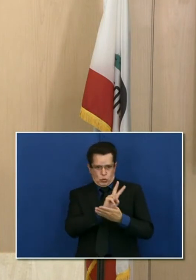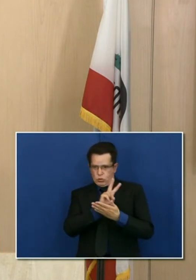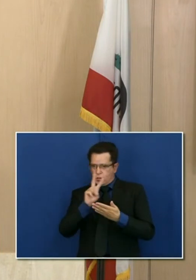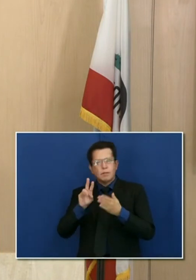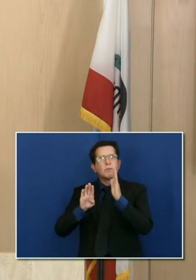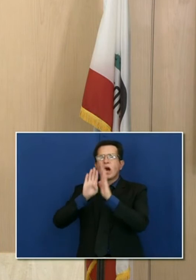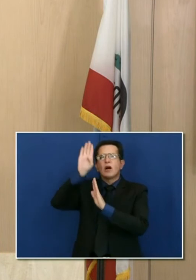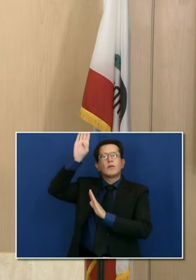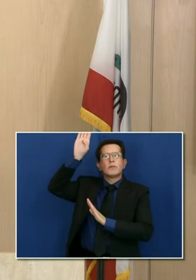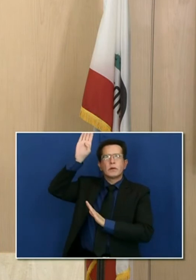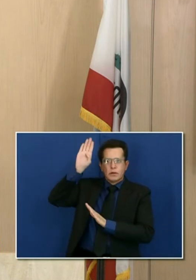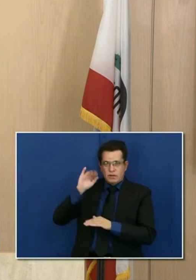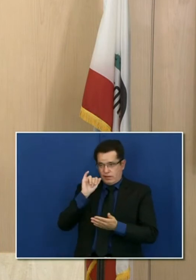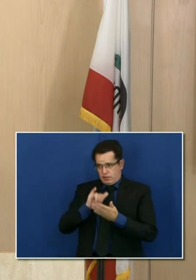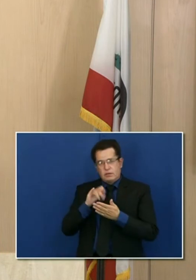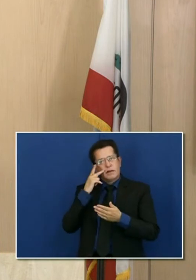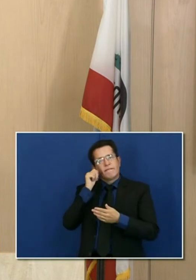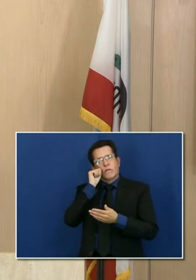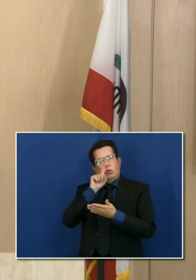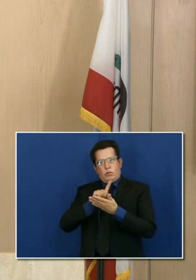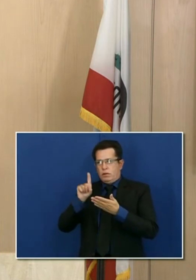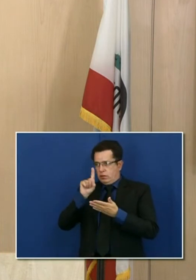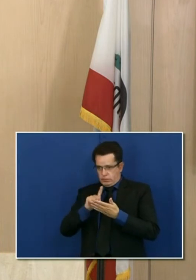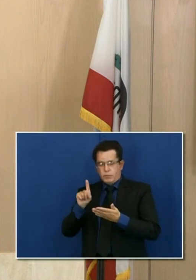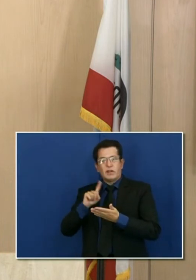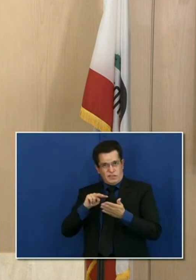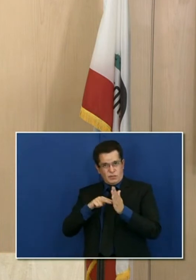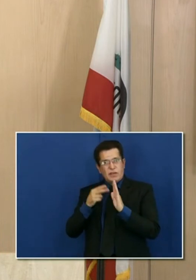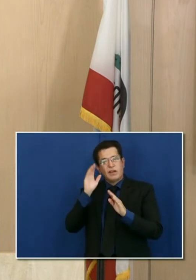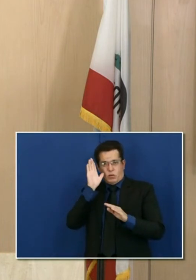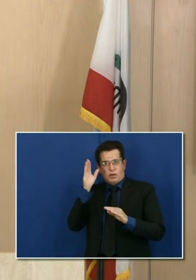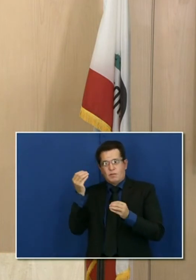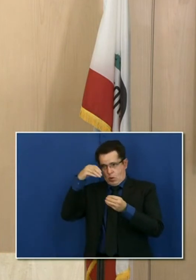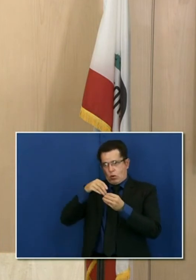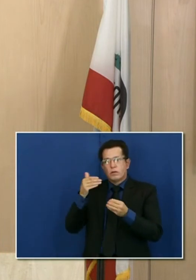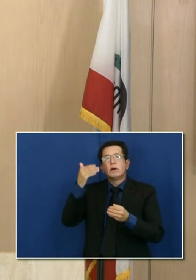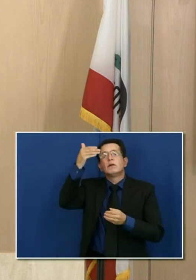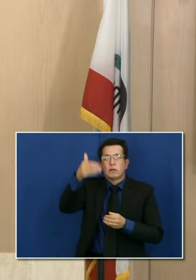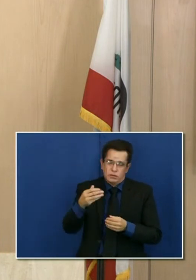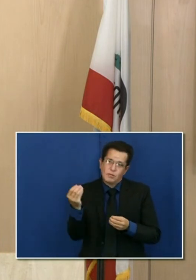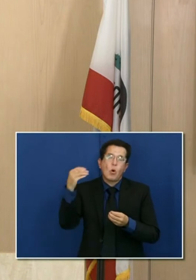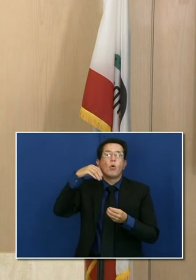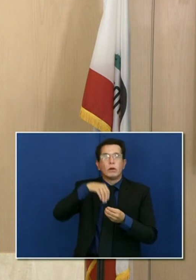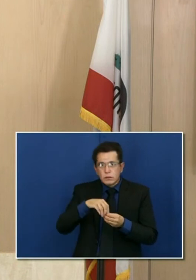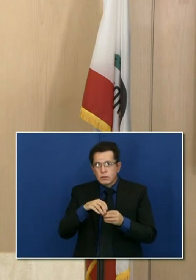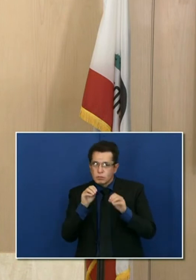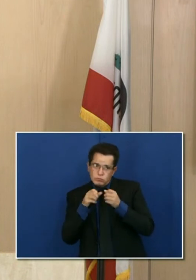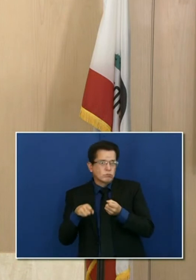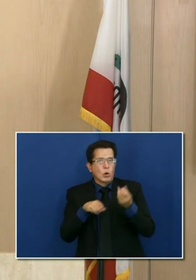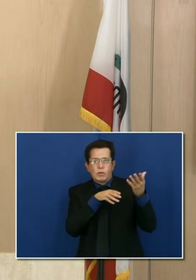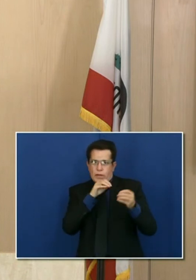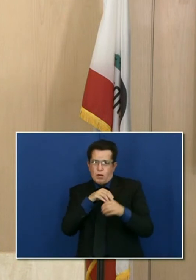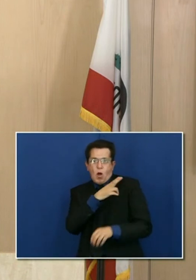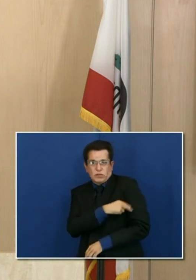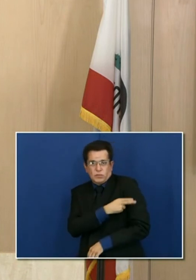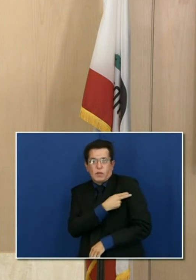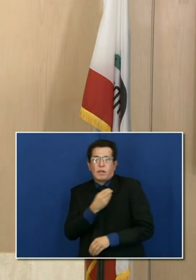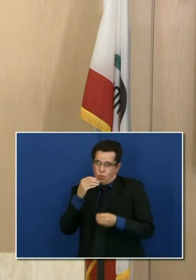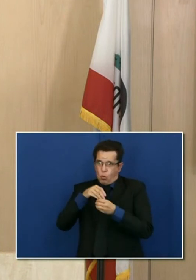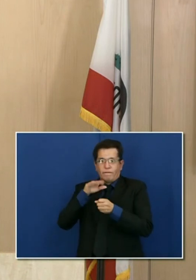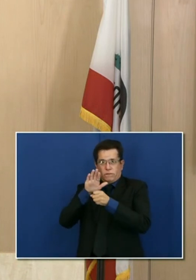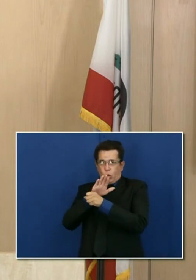slope at which our cases are increasing, we can expect to see further increases in hospitalizations in the coming weeks, which is why we have to